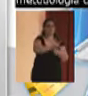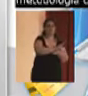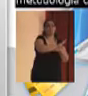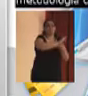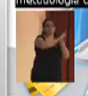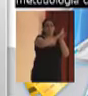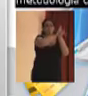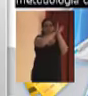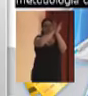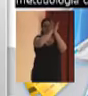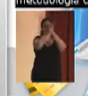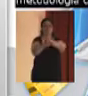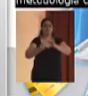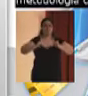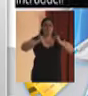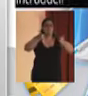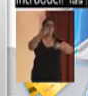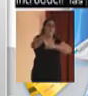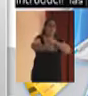this educational method